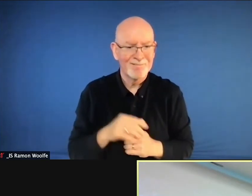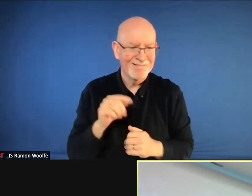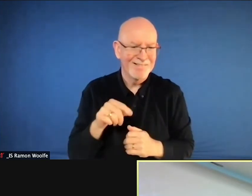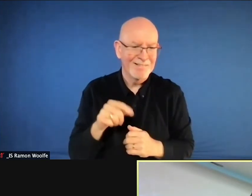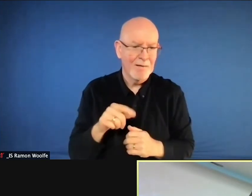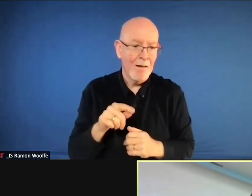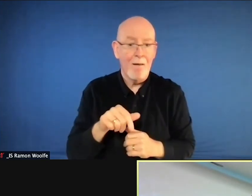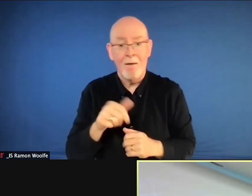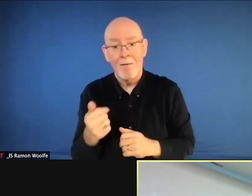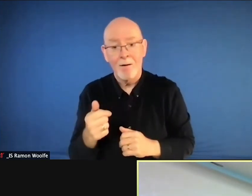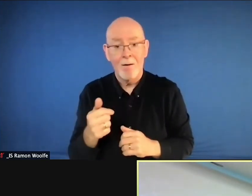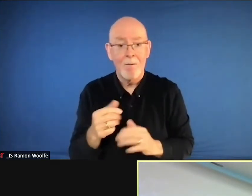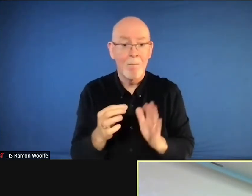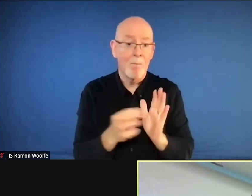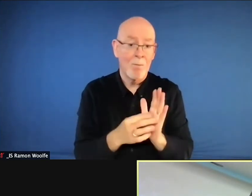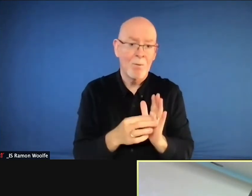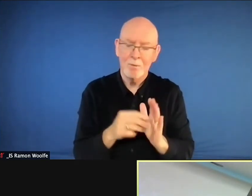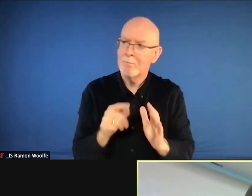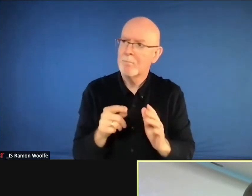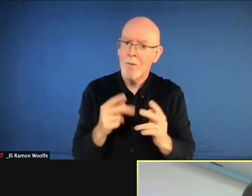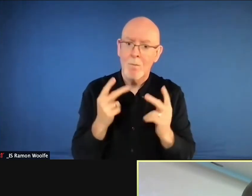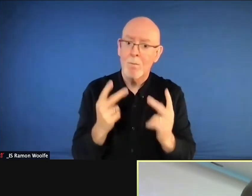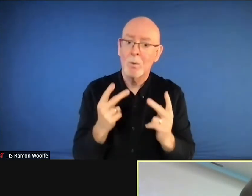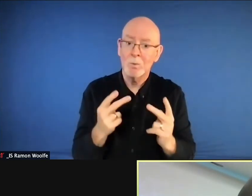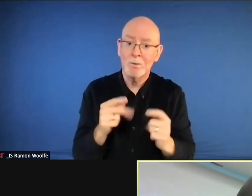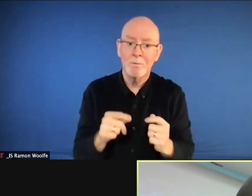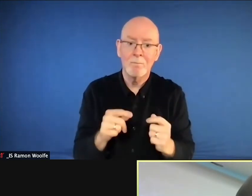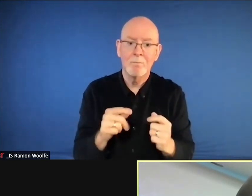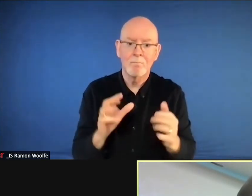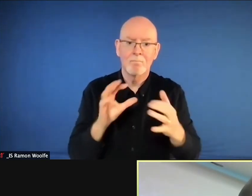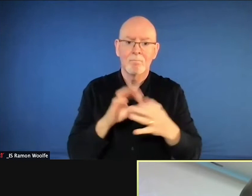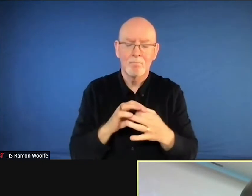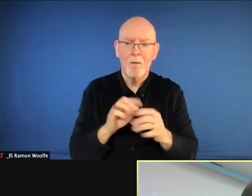or mitigating the